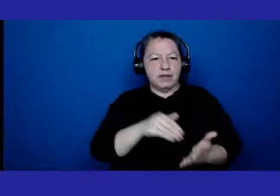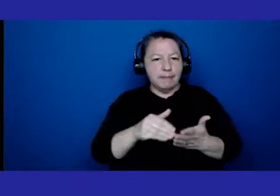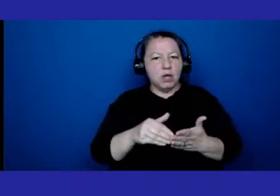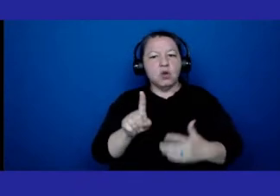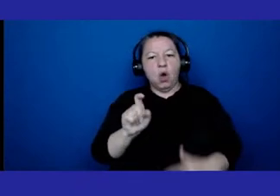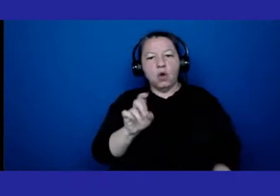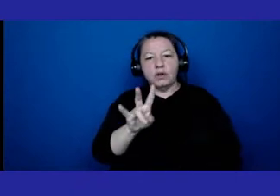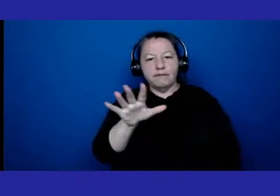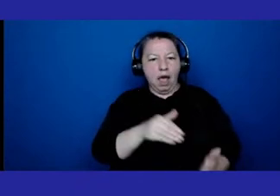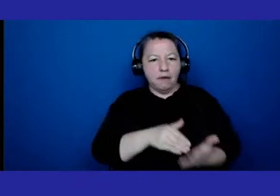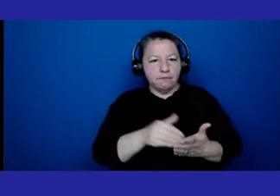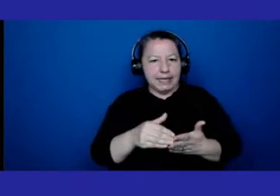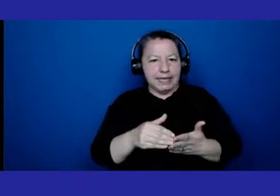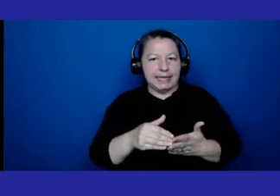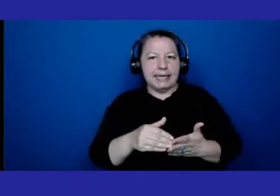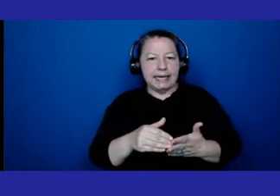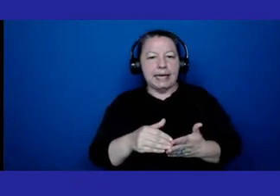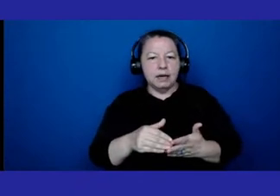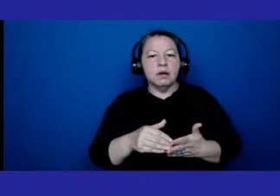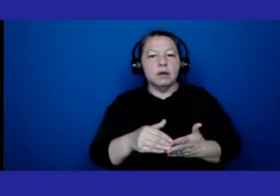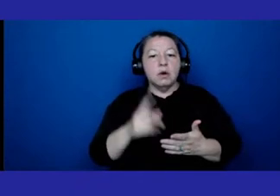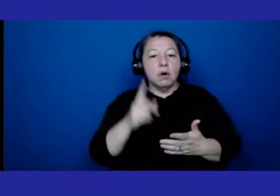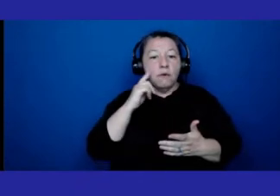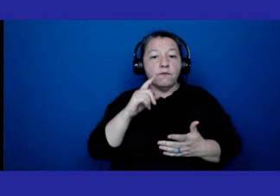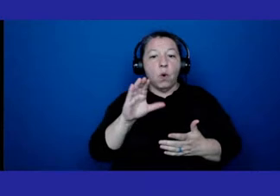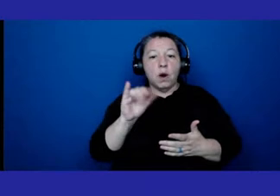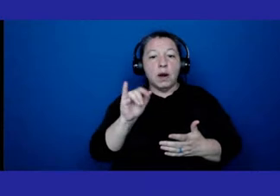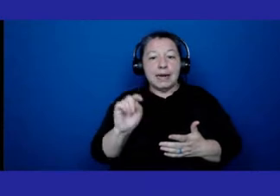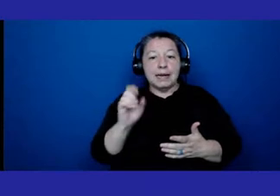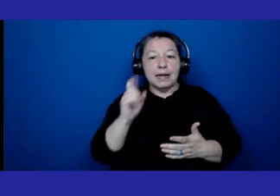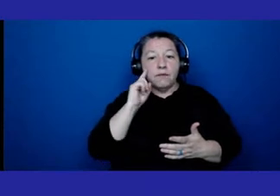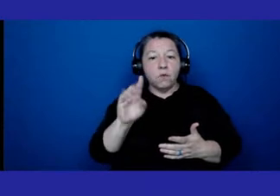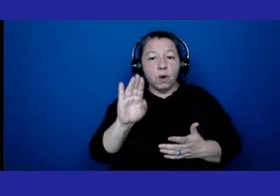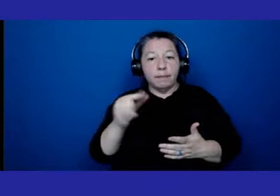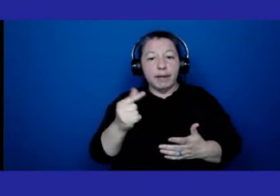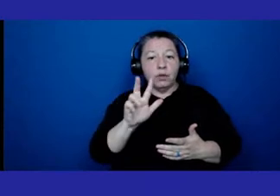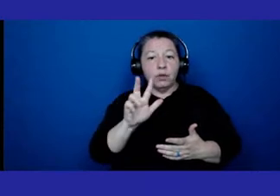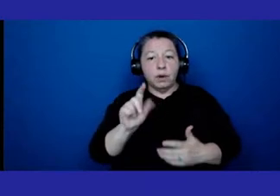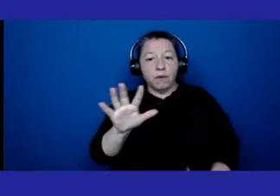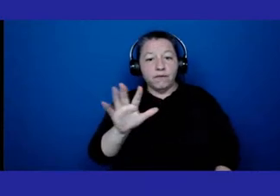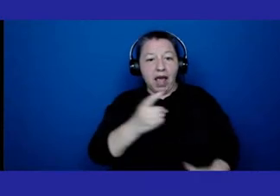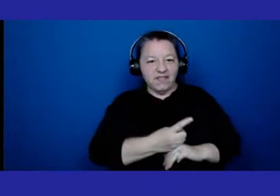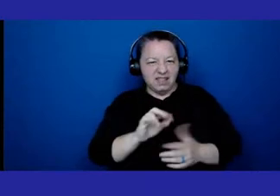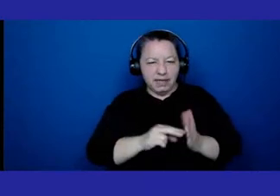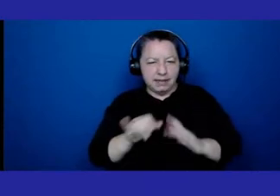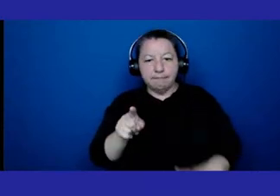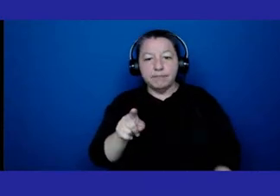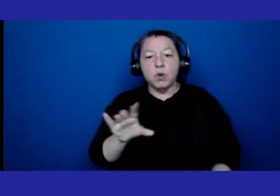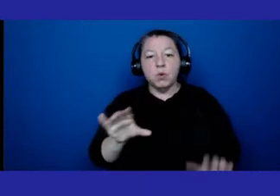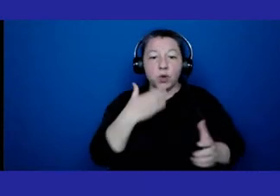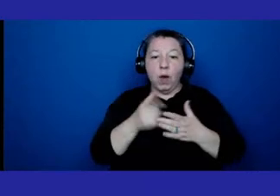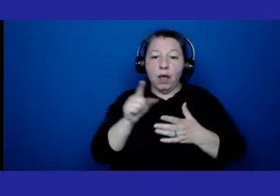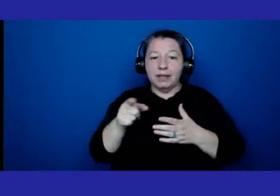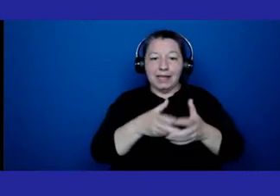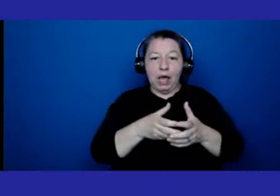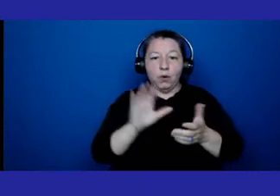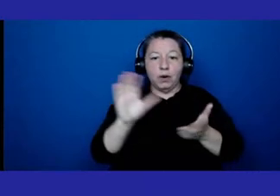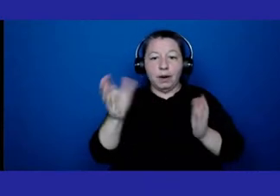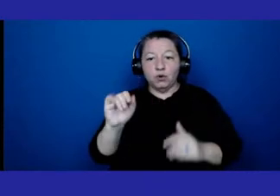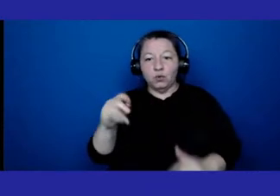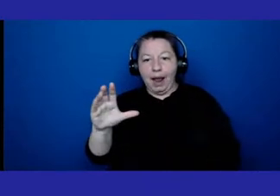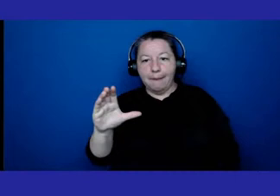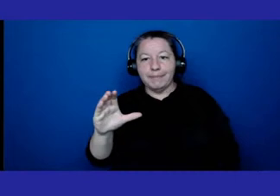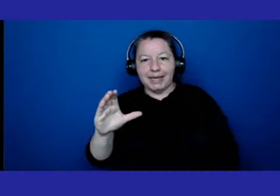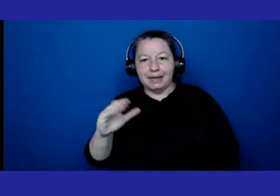million for candidate for billing. That's the 3.5 days. And we do very well in this category compared to Epic